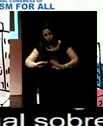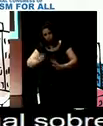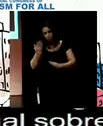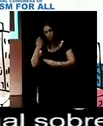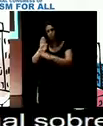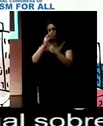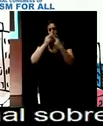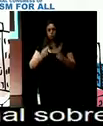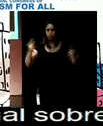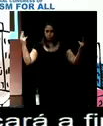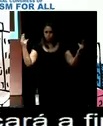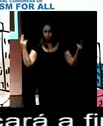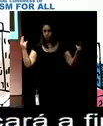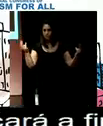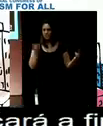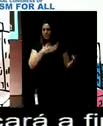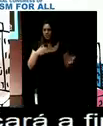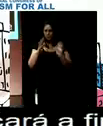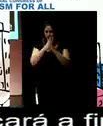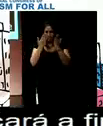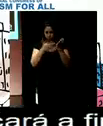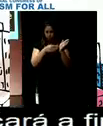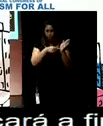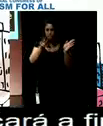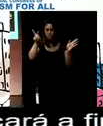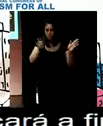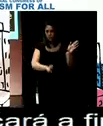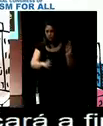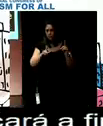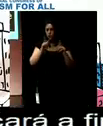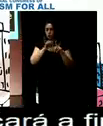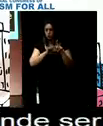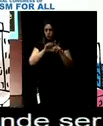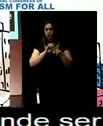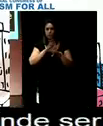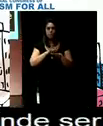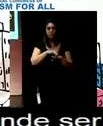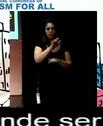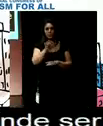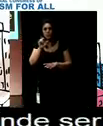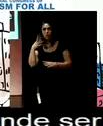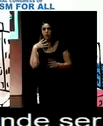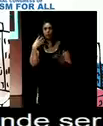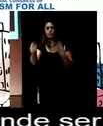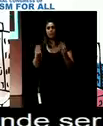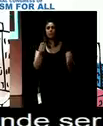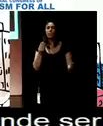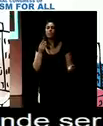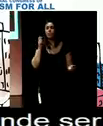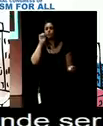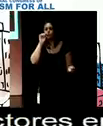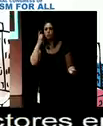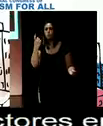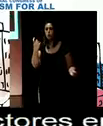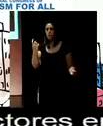this year. We intend it to be a useful tool for the stakeholders to understand the needs in the